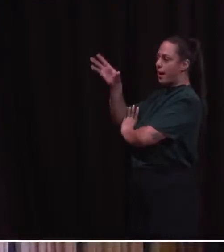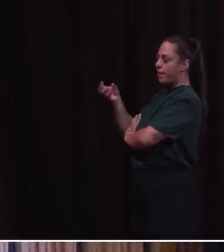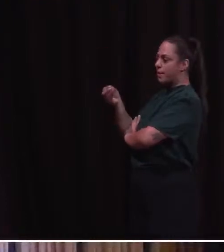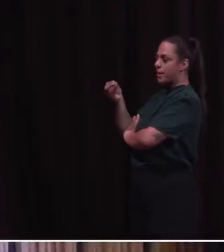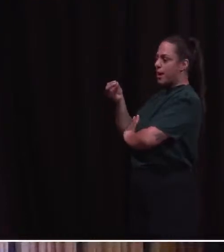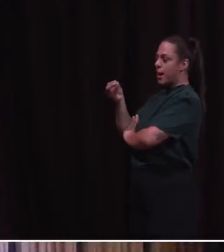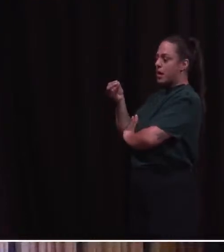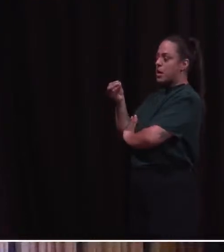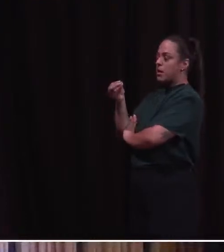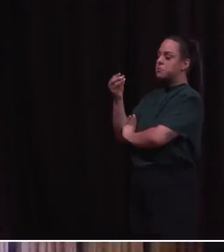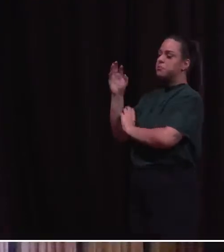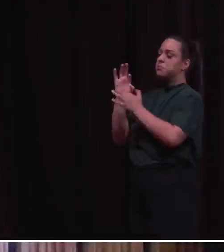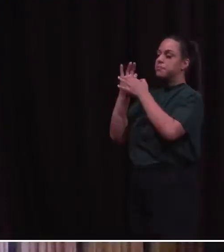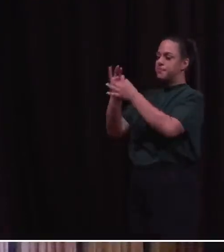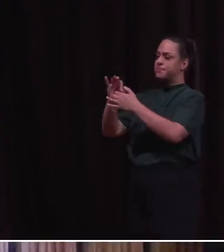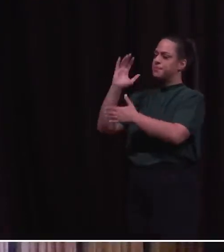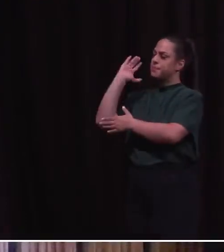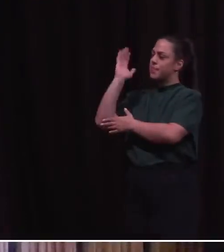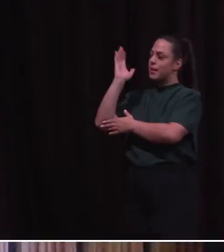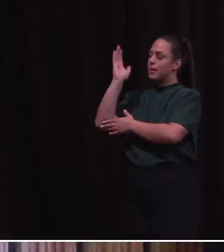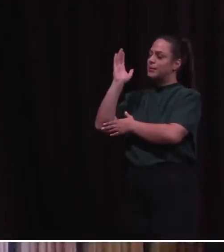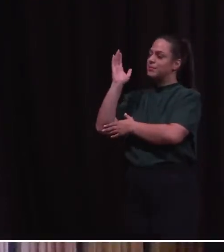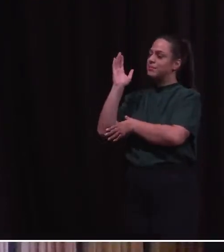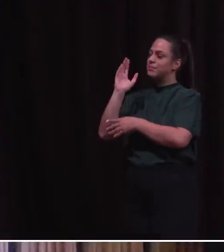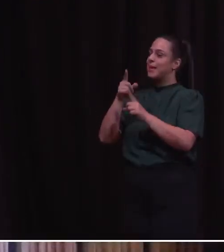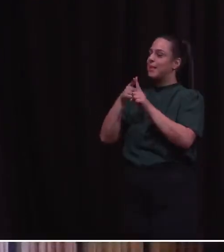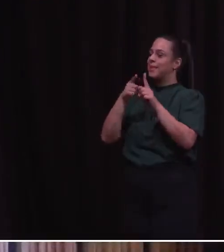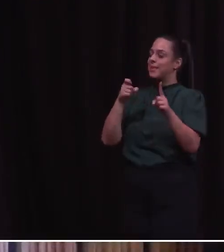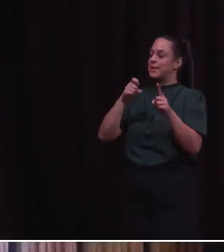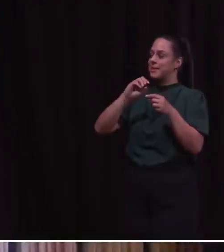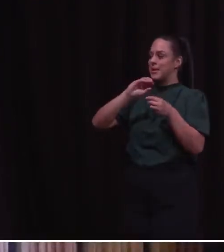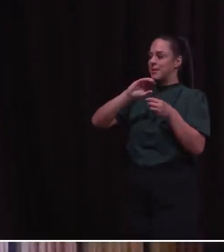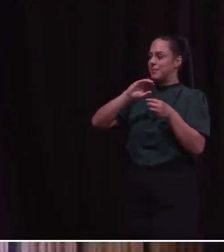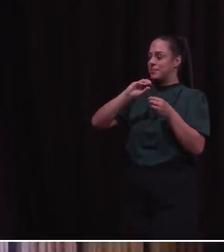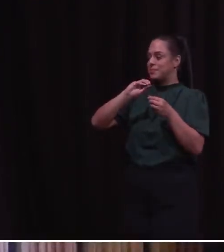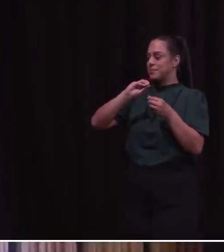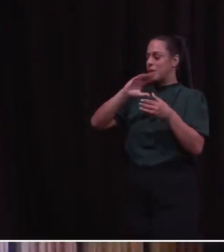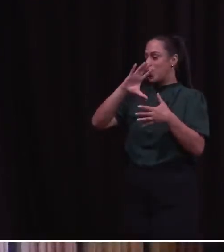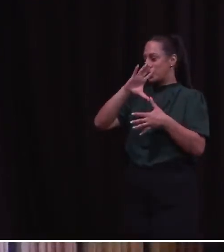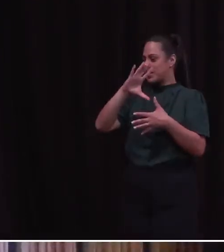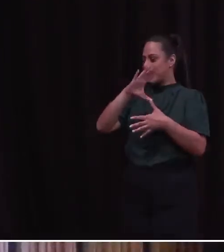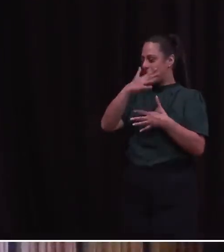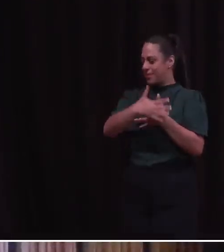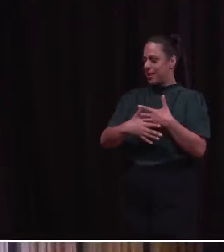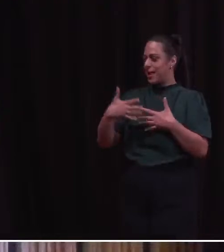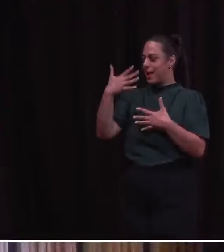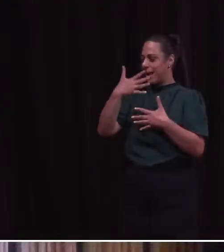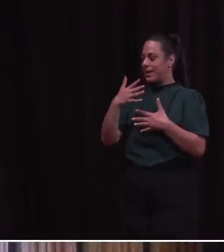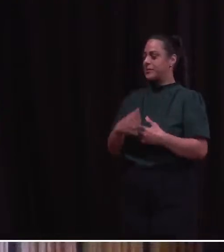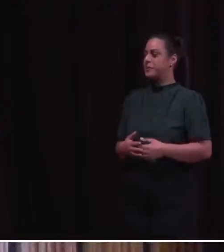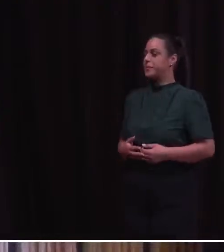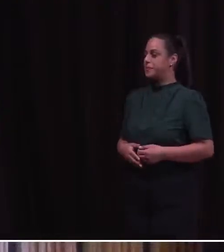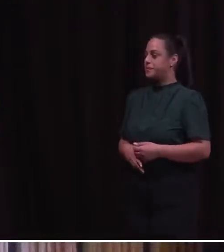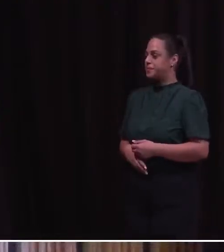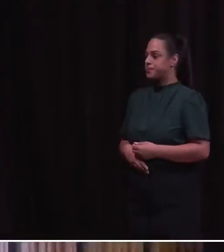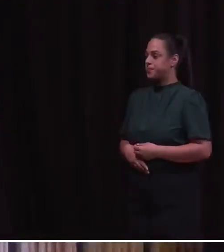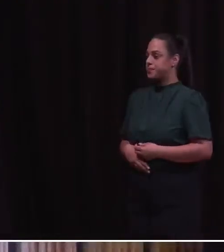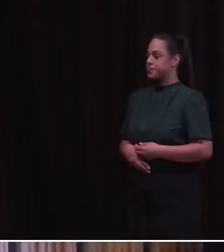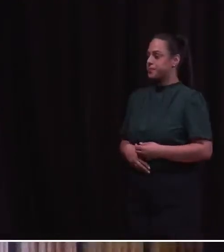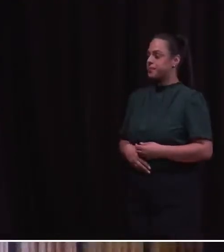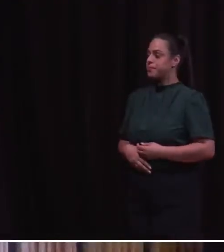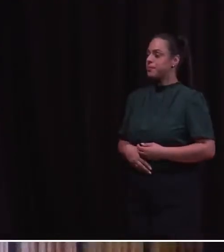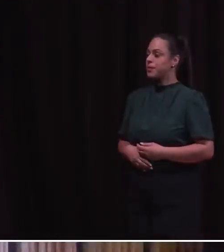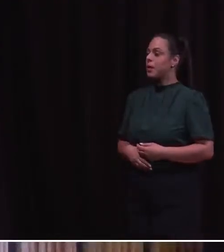And I look at African women as the beast of burden and take the whole issue of